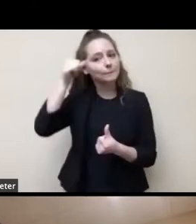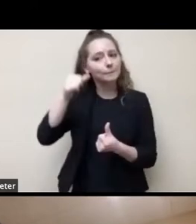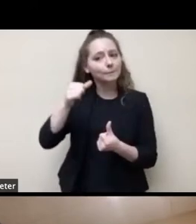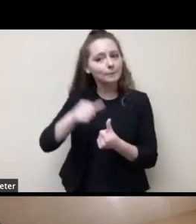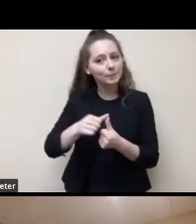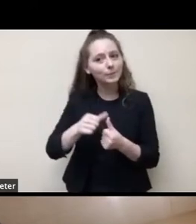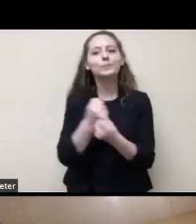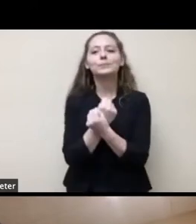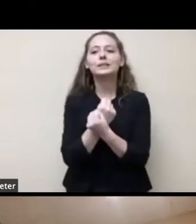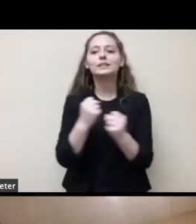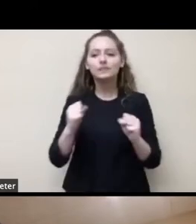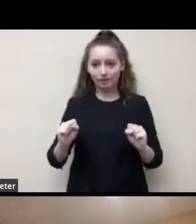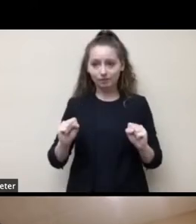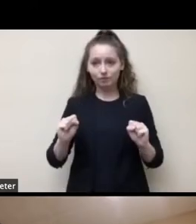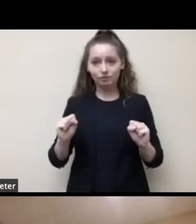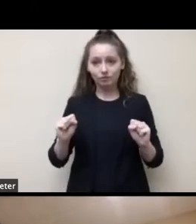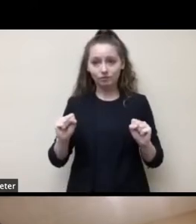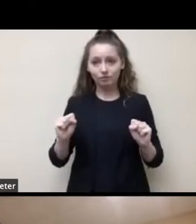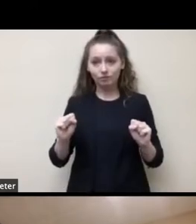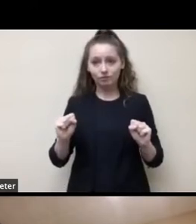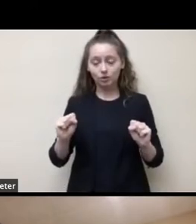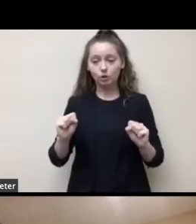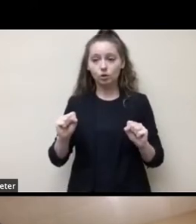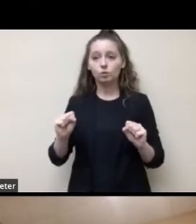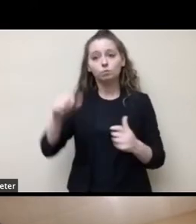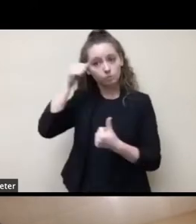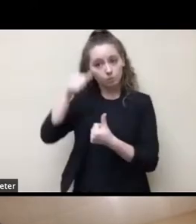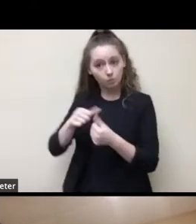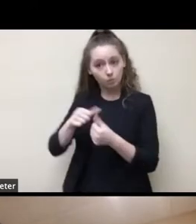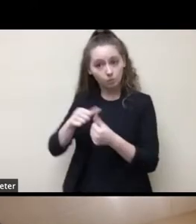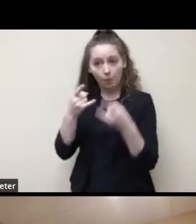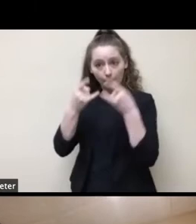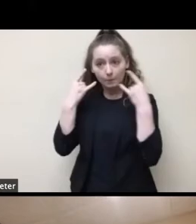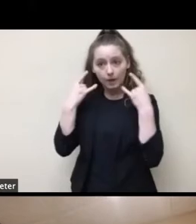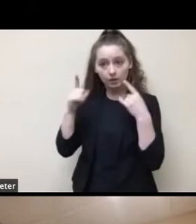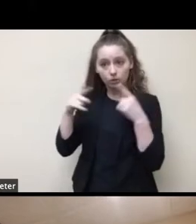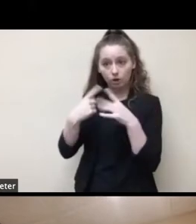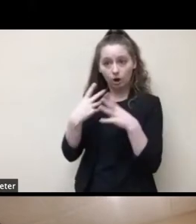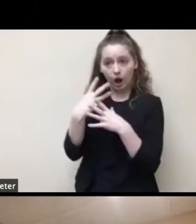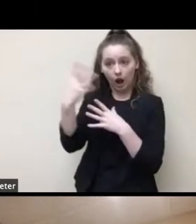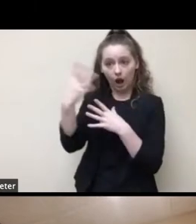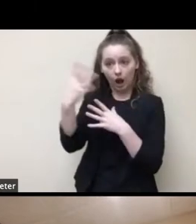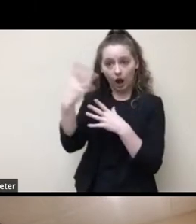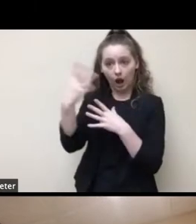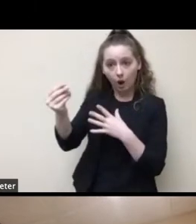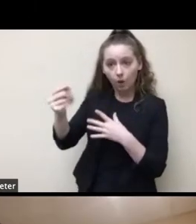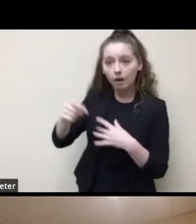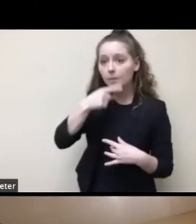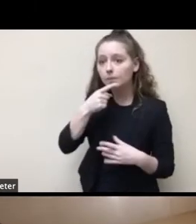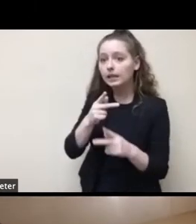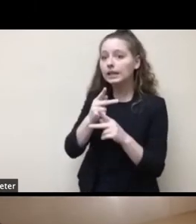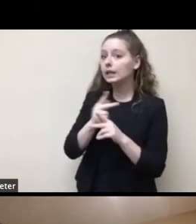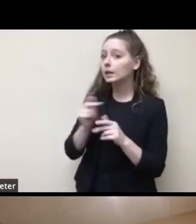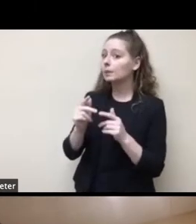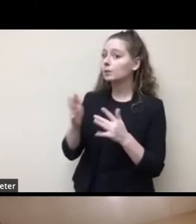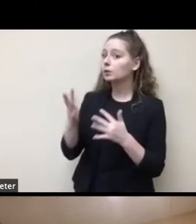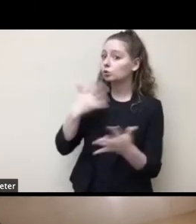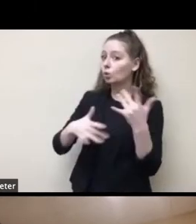wear your masks when you're out in public if you can't be social distance. Certainly if you're going to the store and you're going to be around